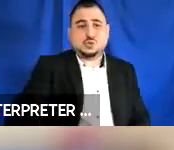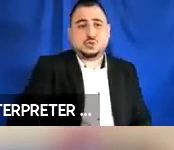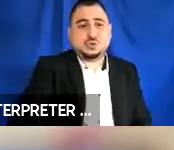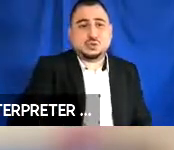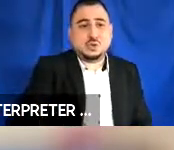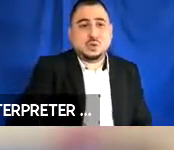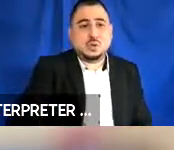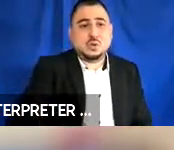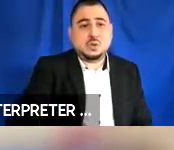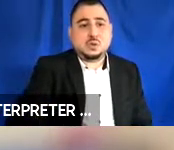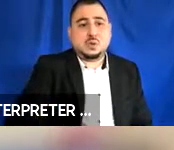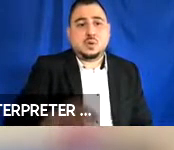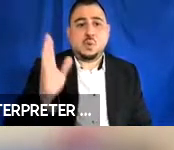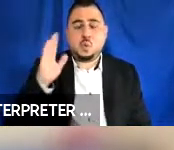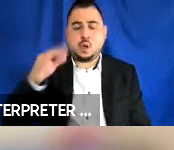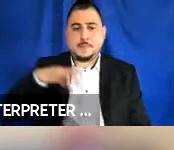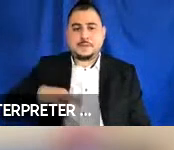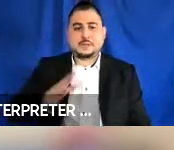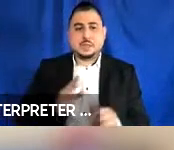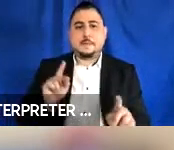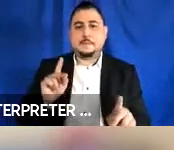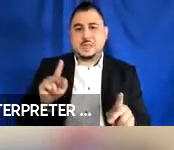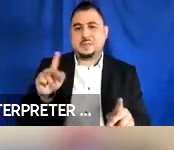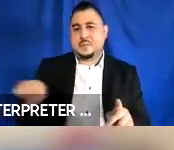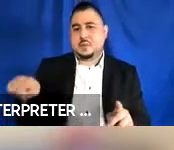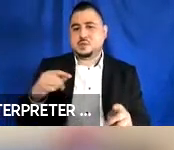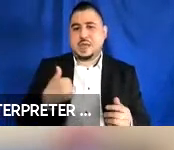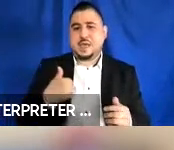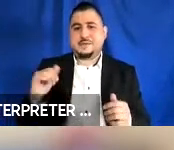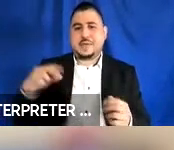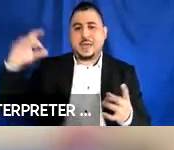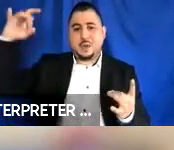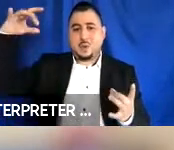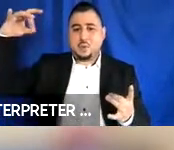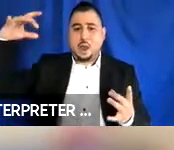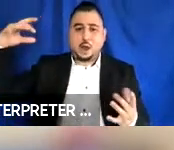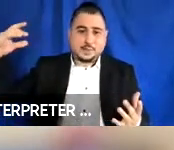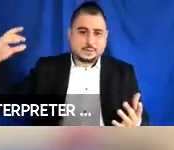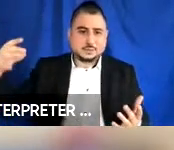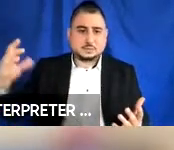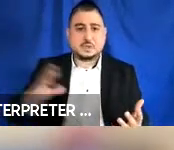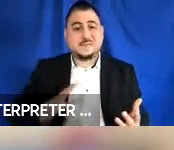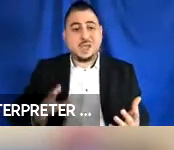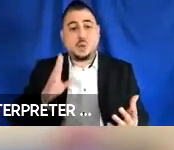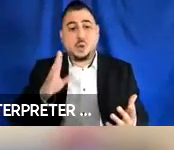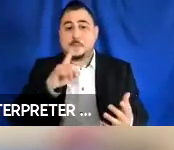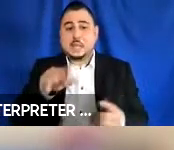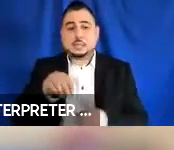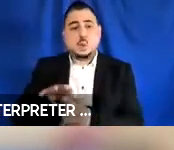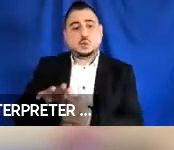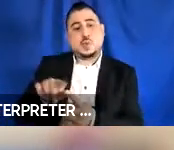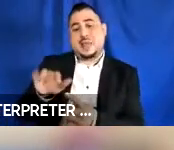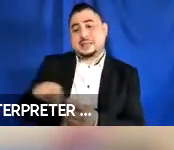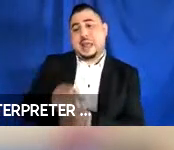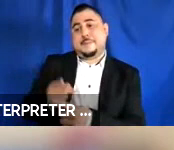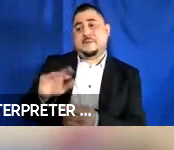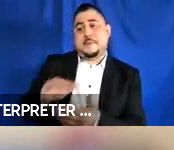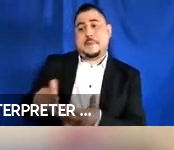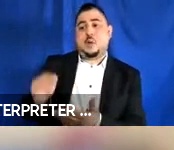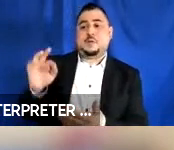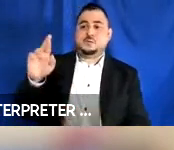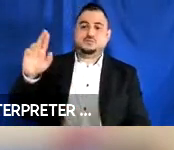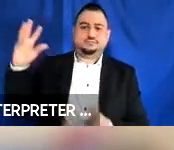benefit some people in some ways to have this wireless, and they're willing to be exposed to this amount of